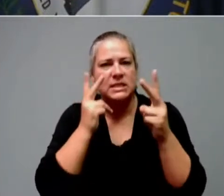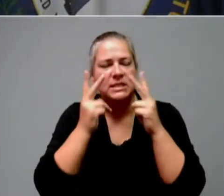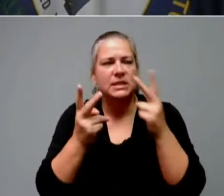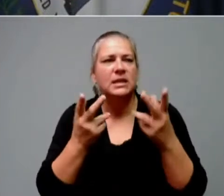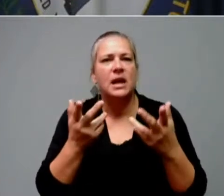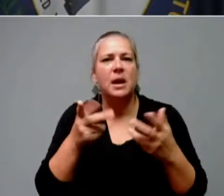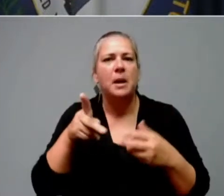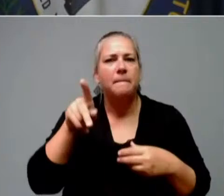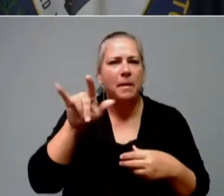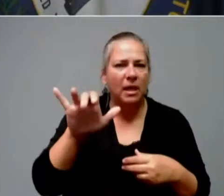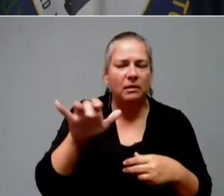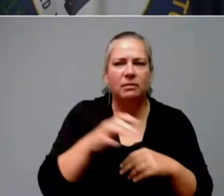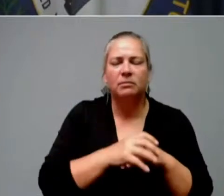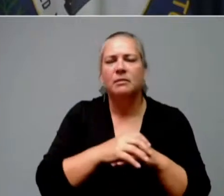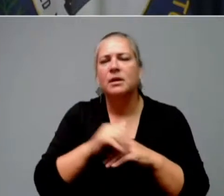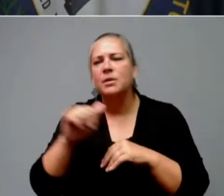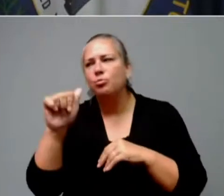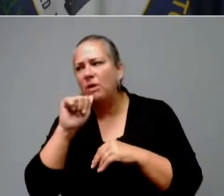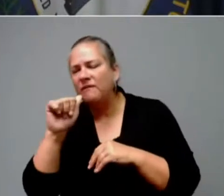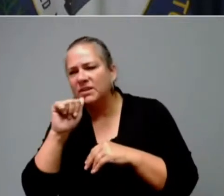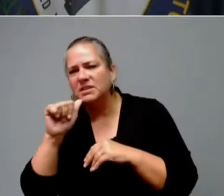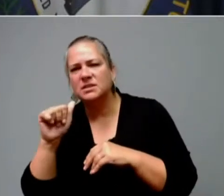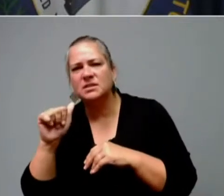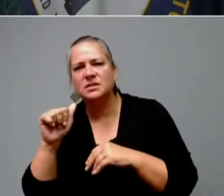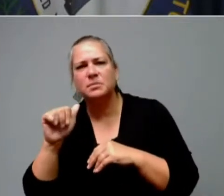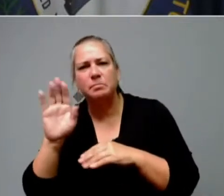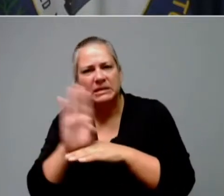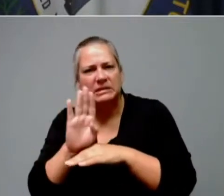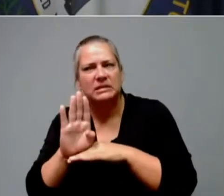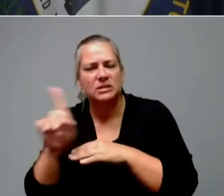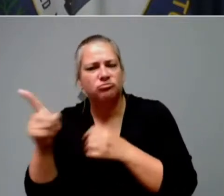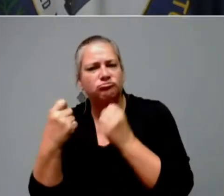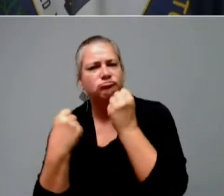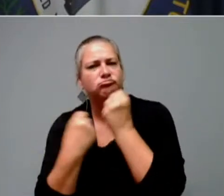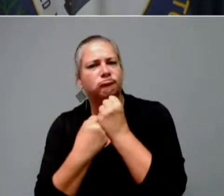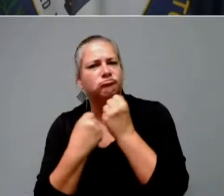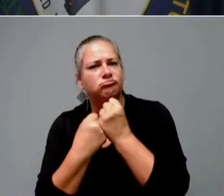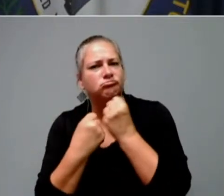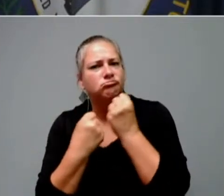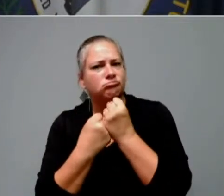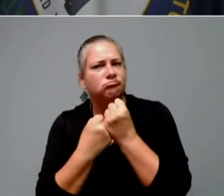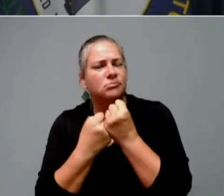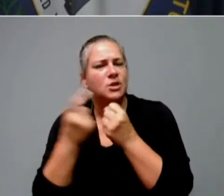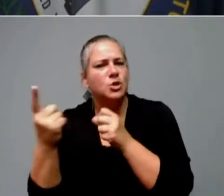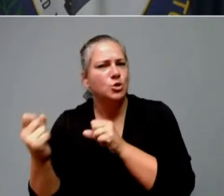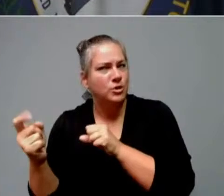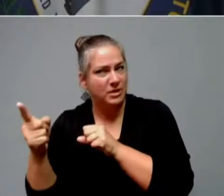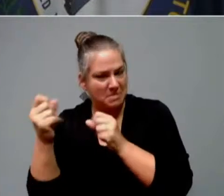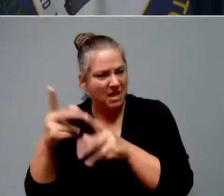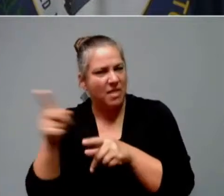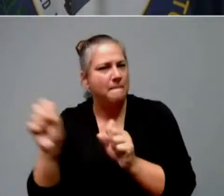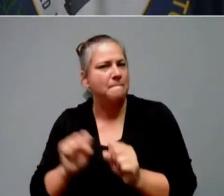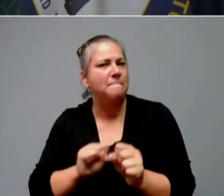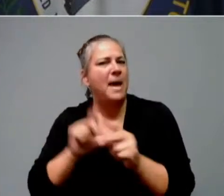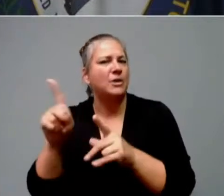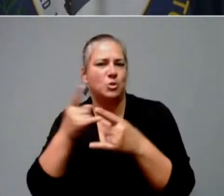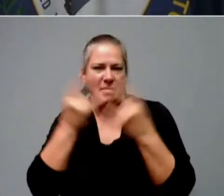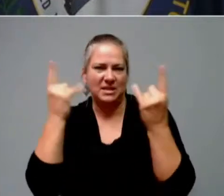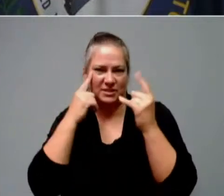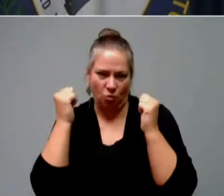and private entities. So many businesses now are going back to masks for everyone.